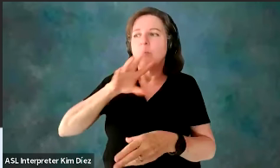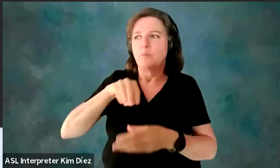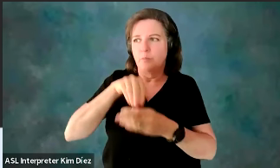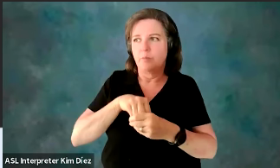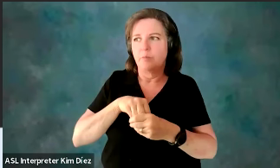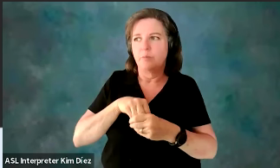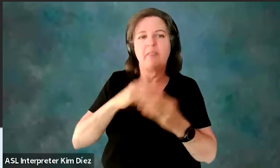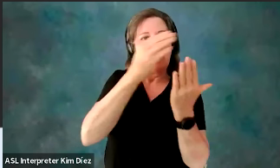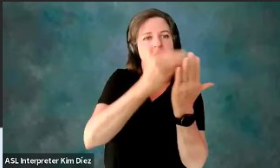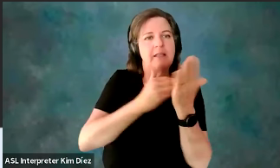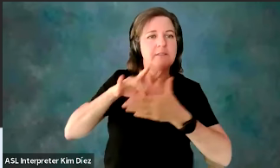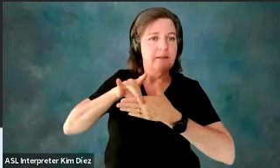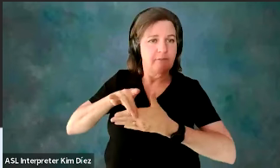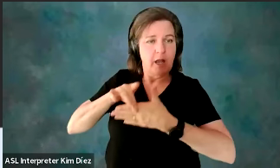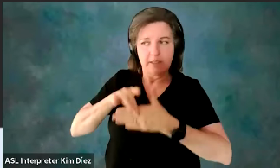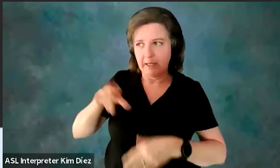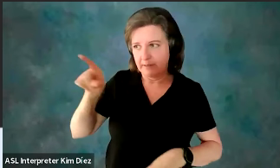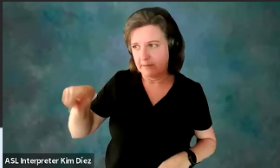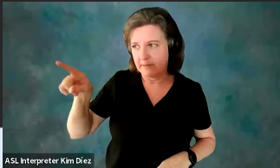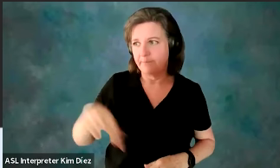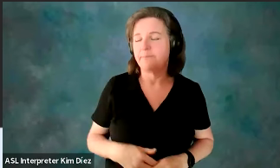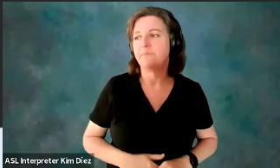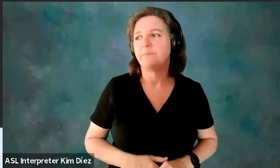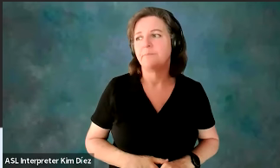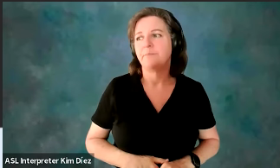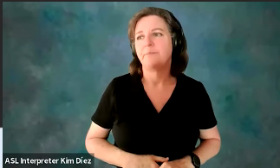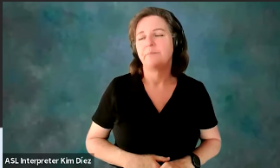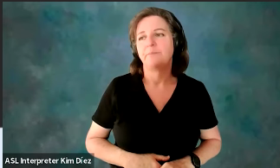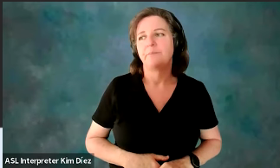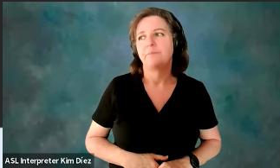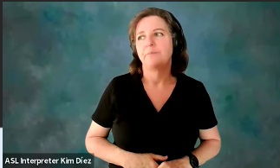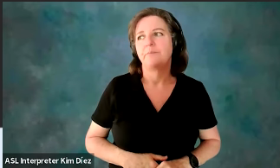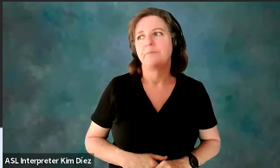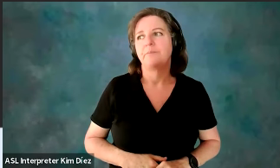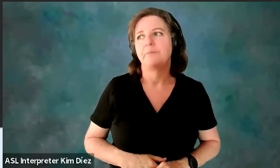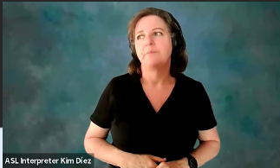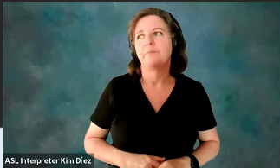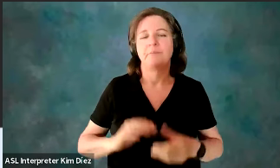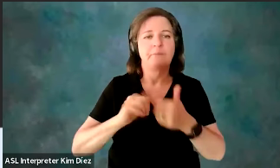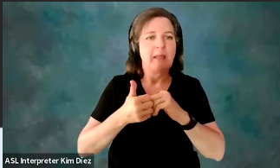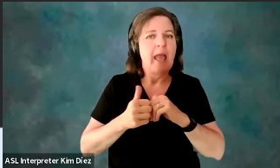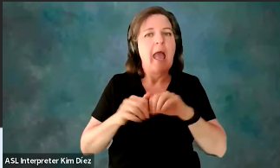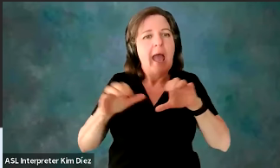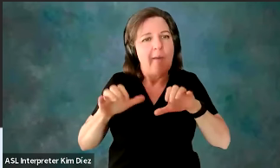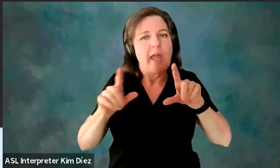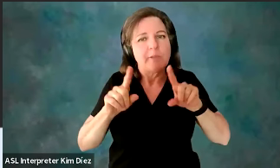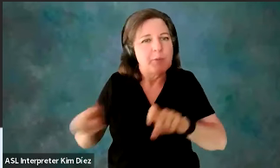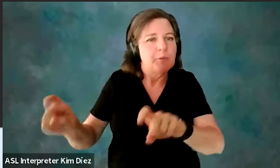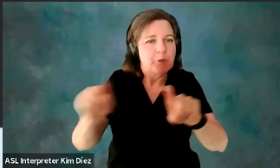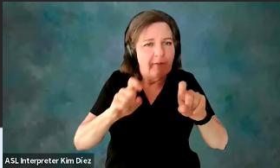contents table, an explanation on how soil surveys are conducted,